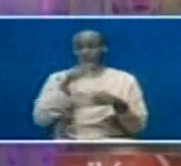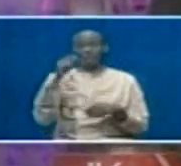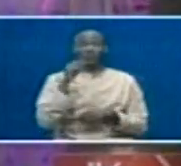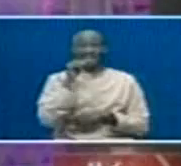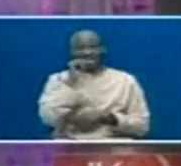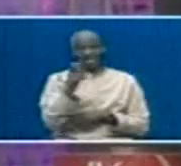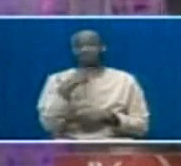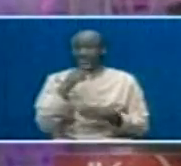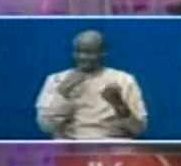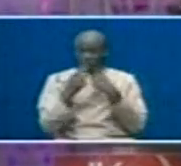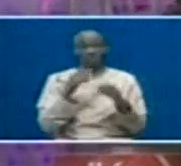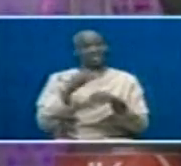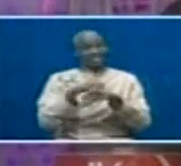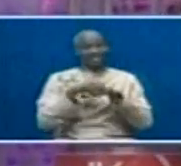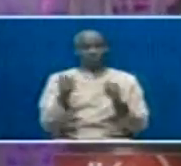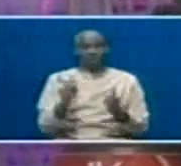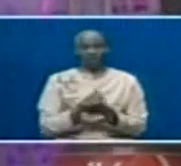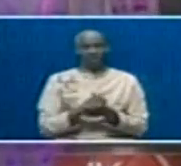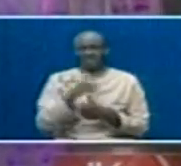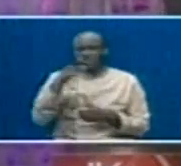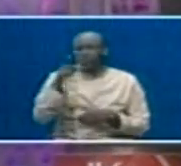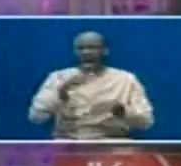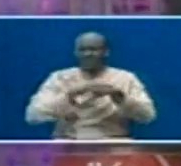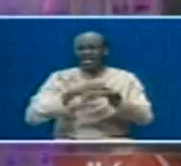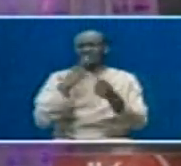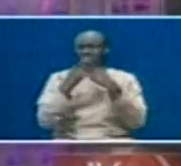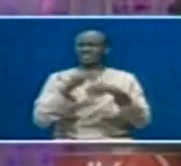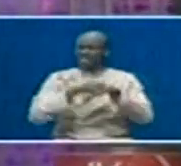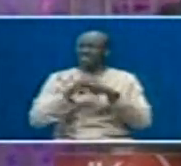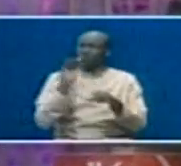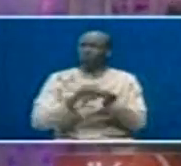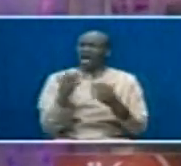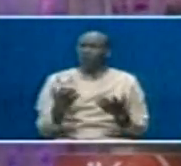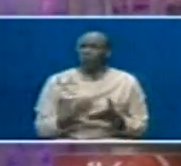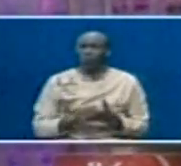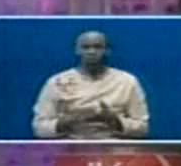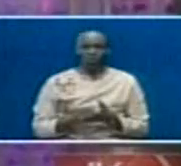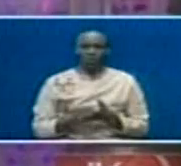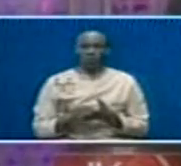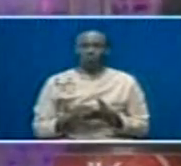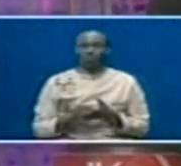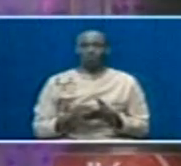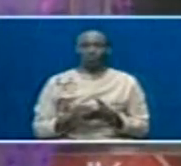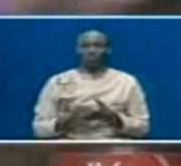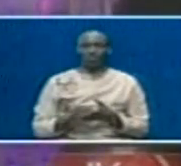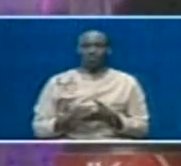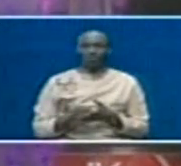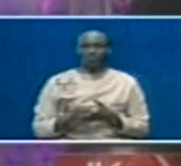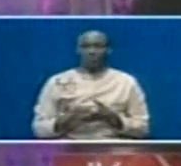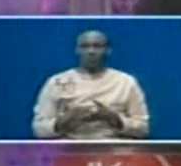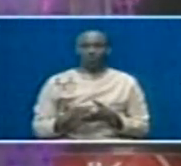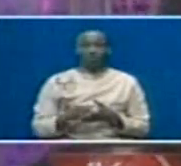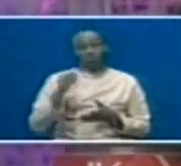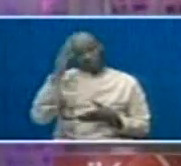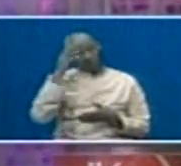my college boys say, "Everybody in Africa speaks like you." I said, "Yeah, everybody in Africa speaks." I didn't know, you know. Yeah. I didn't know that. Maybe the Luo had